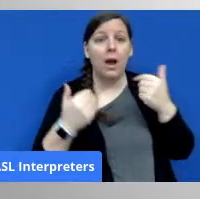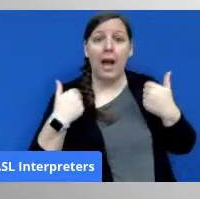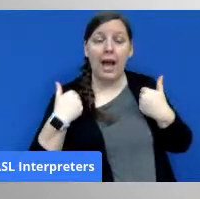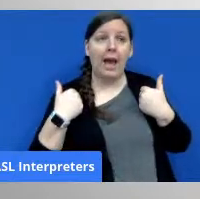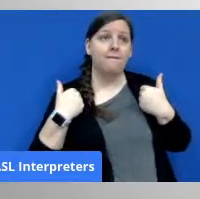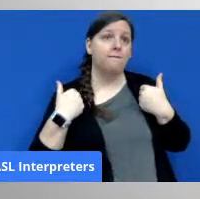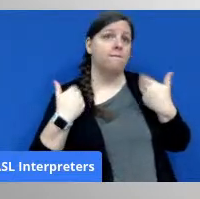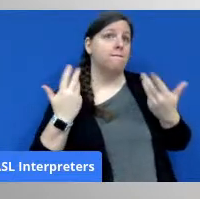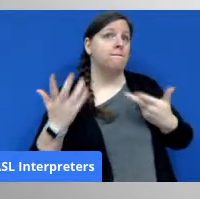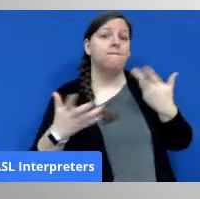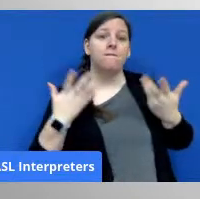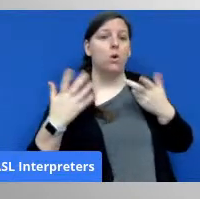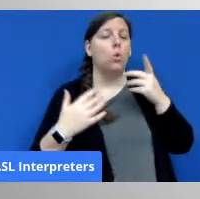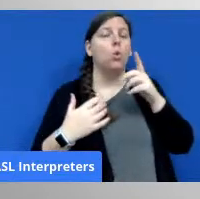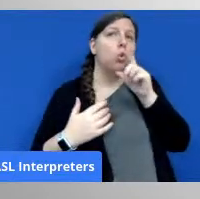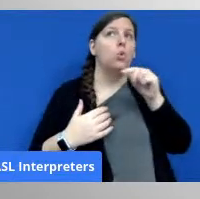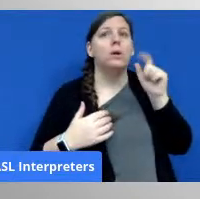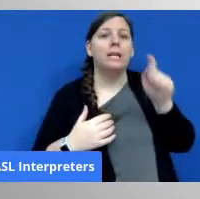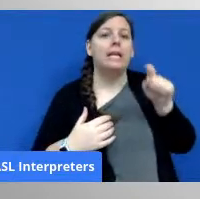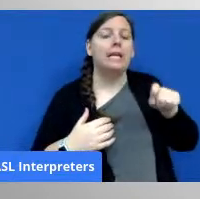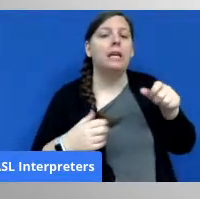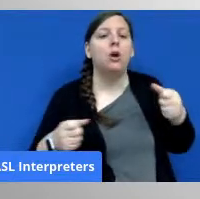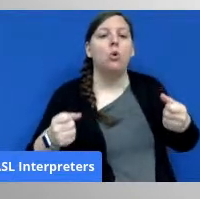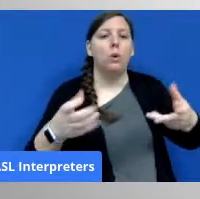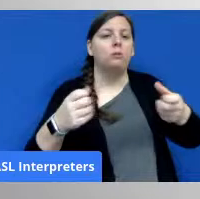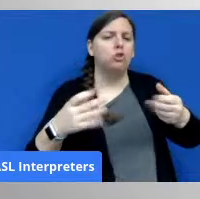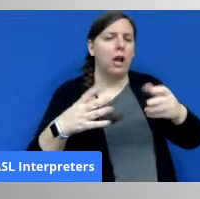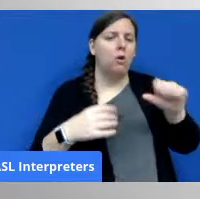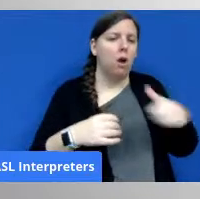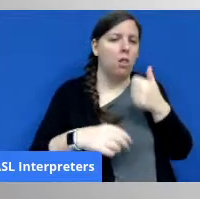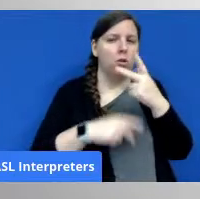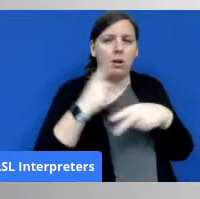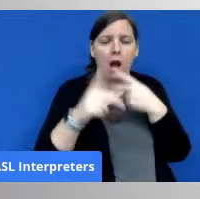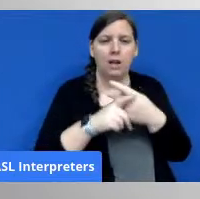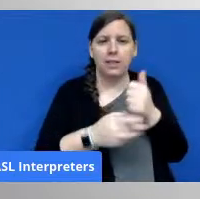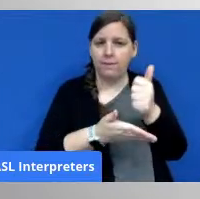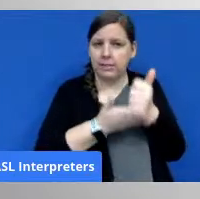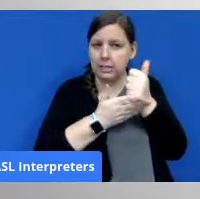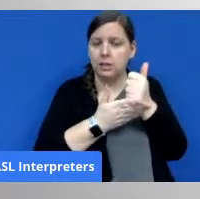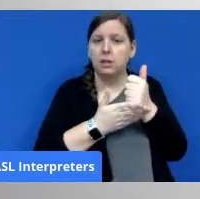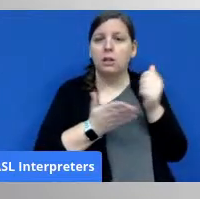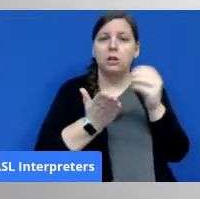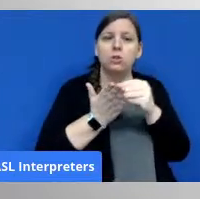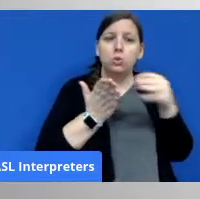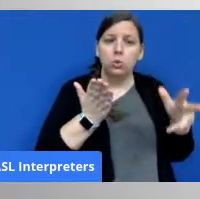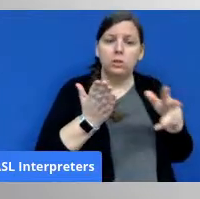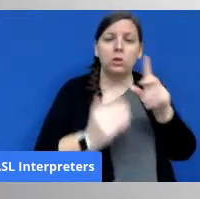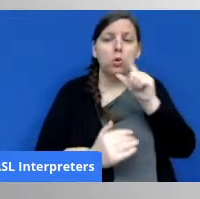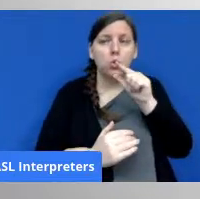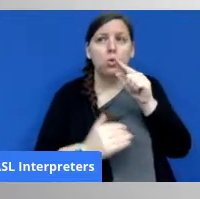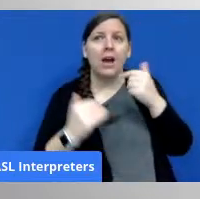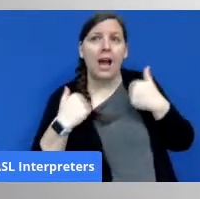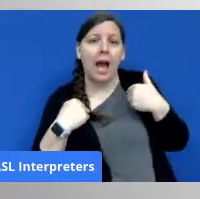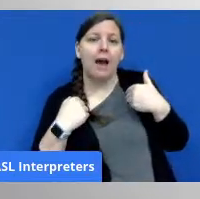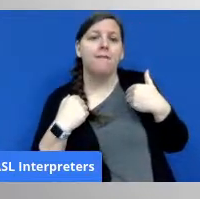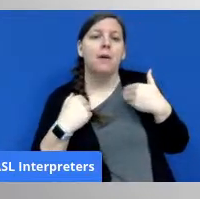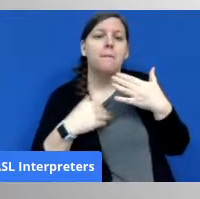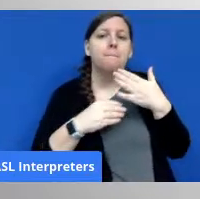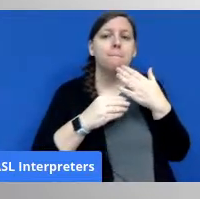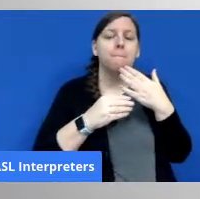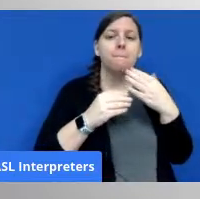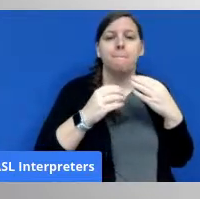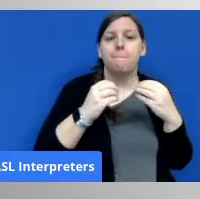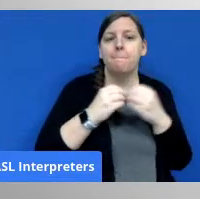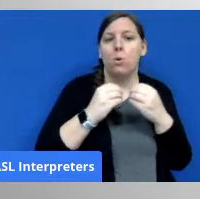may need like wheelchairs and other forms of assistance, but who may have some more